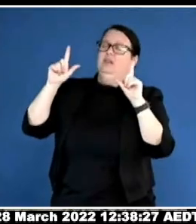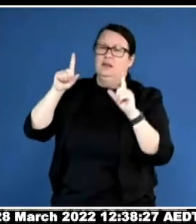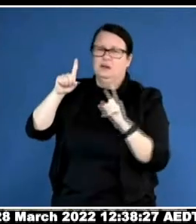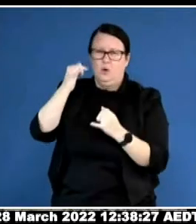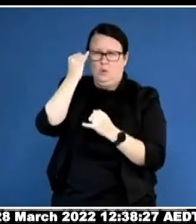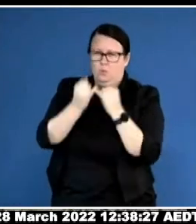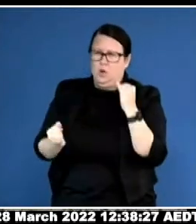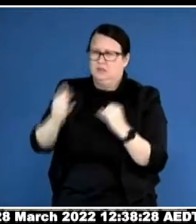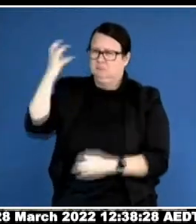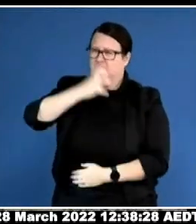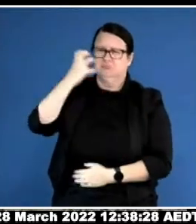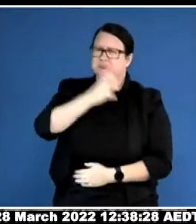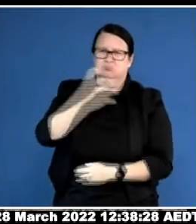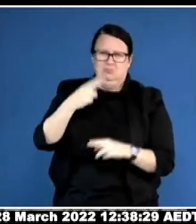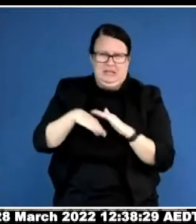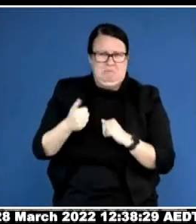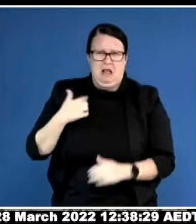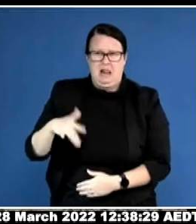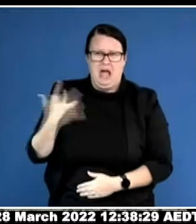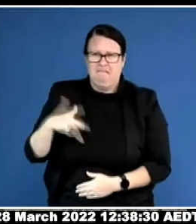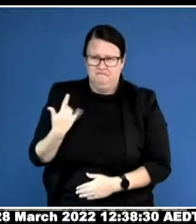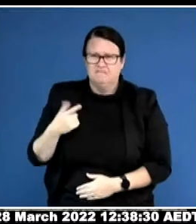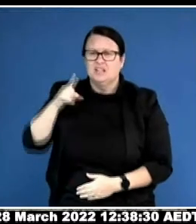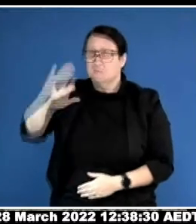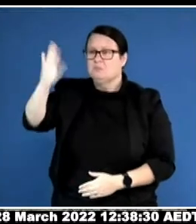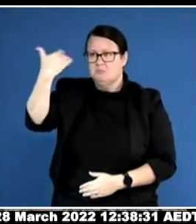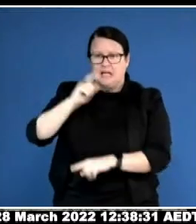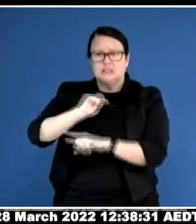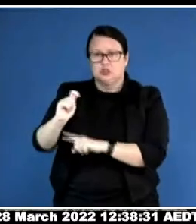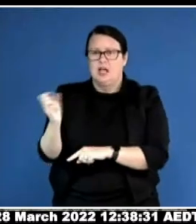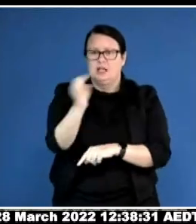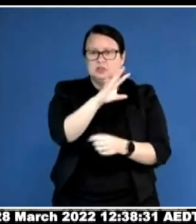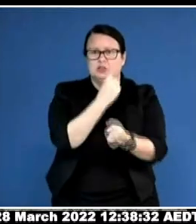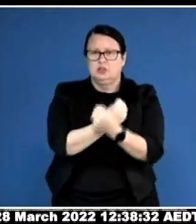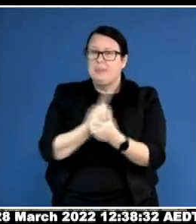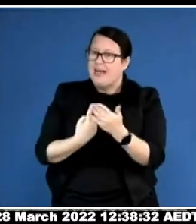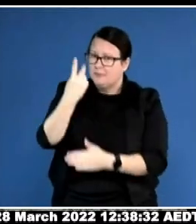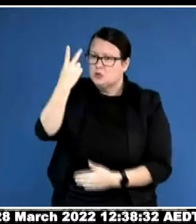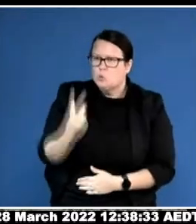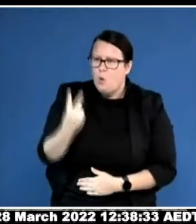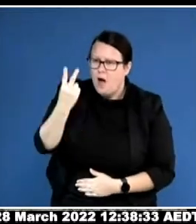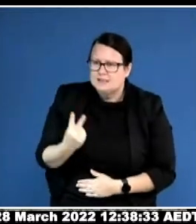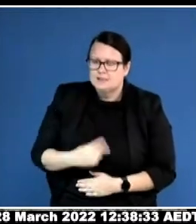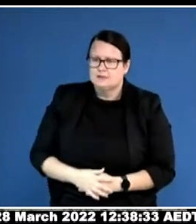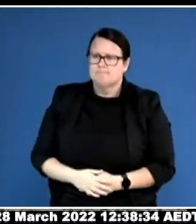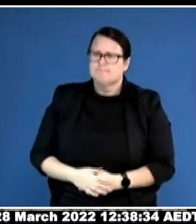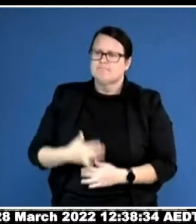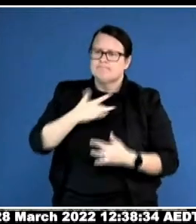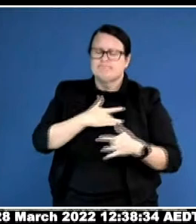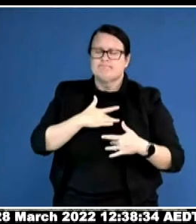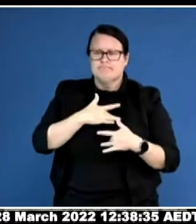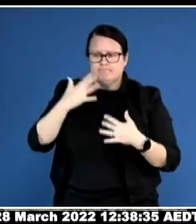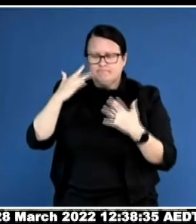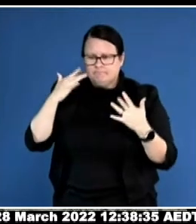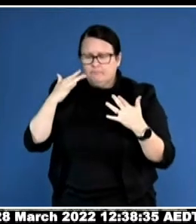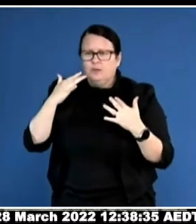ever. Mm. He was charged with that one. Mm. And that happened twice. And having to say to my psychiatrist, who just